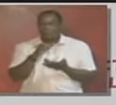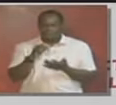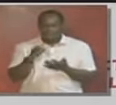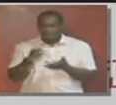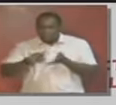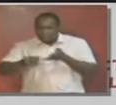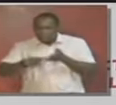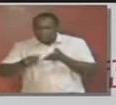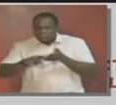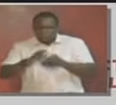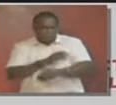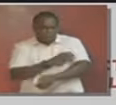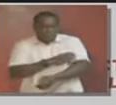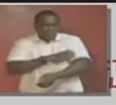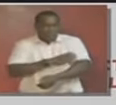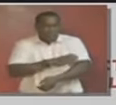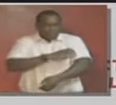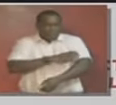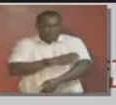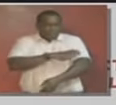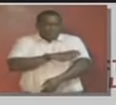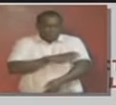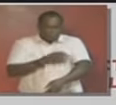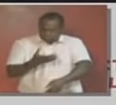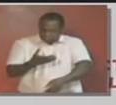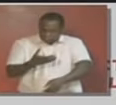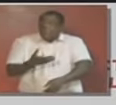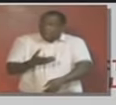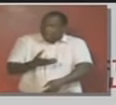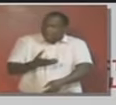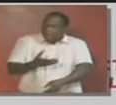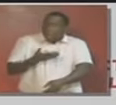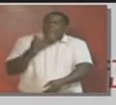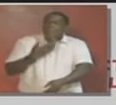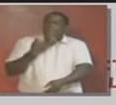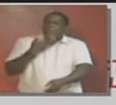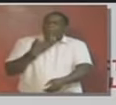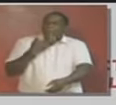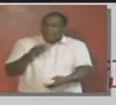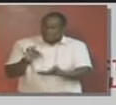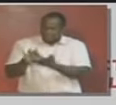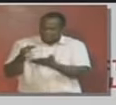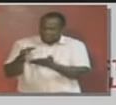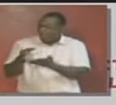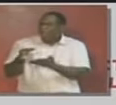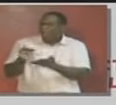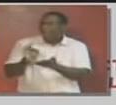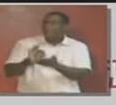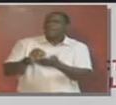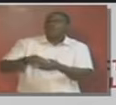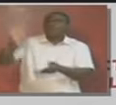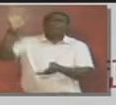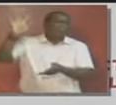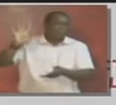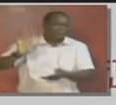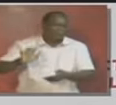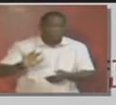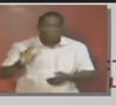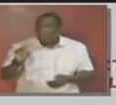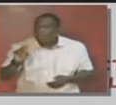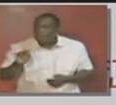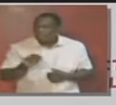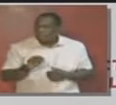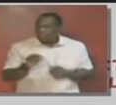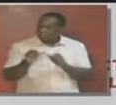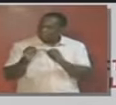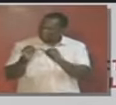like if you're driving down a hill, you have your foot on the brakes and you're going at a good speed. You don't say, great, I'm going at a good speed, let me take my foot off the brake. That's not what we